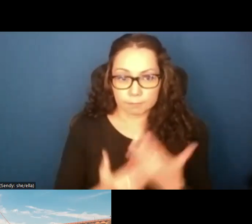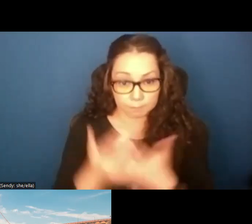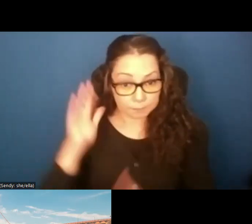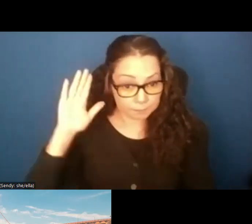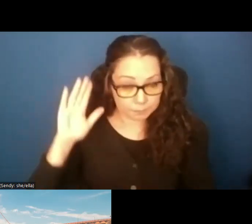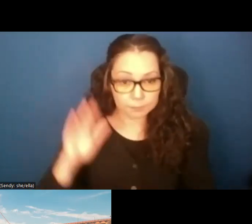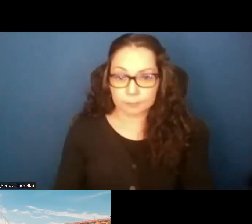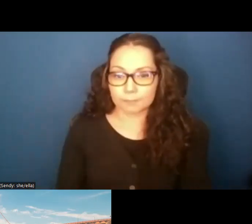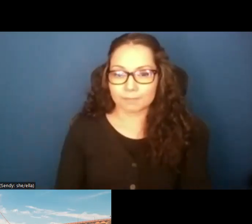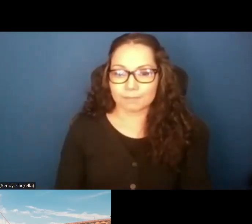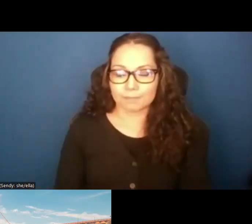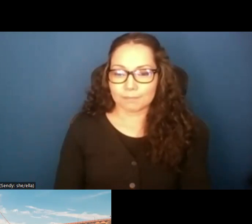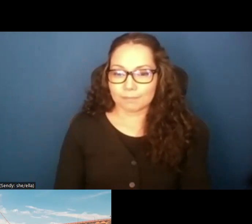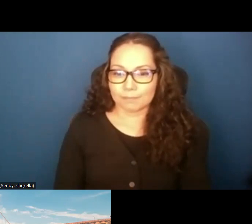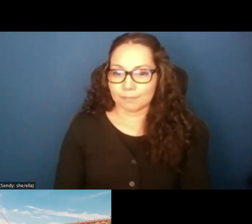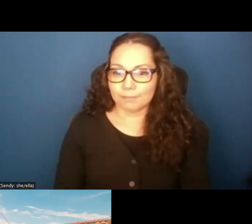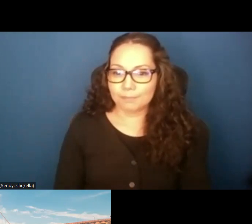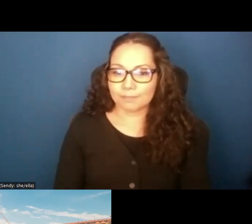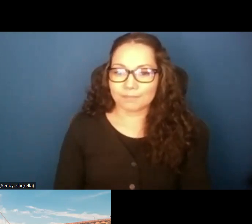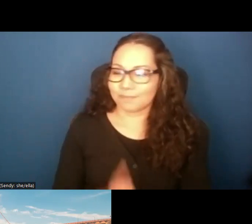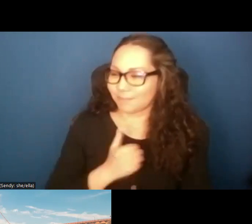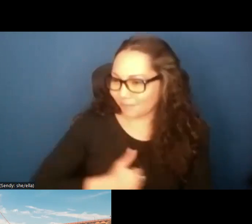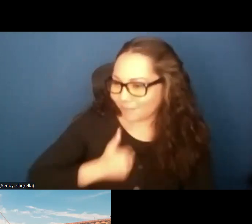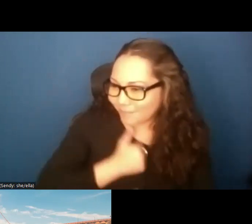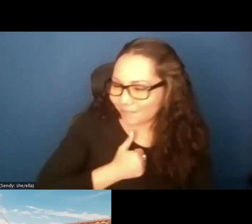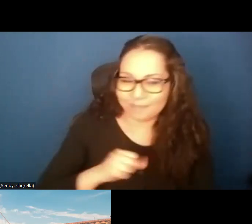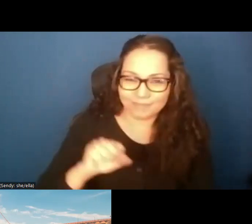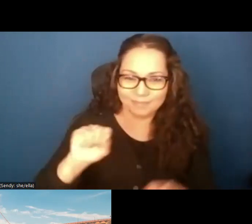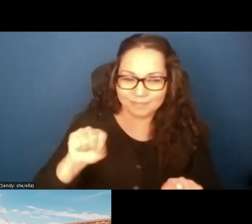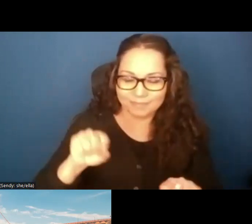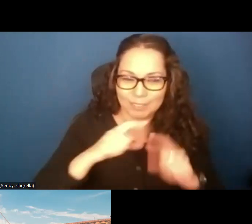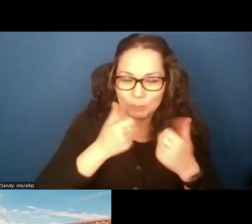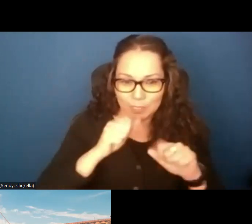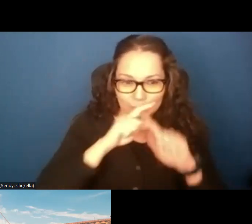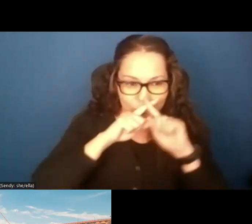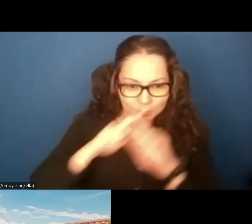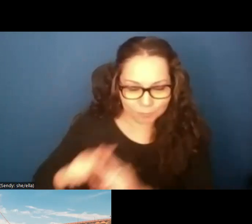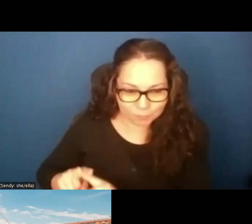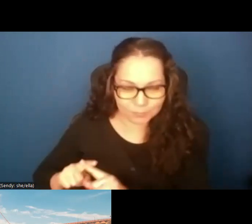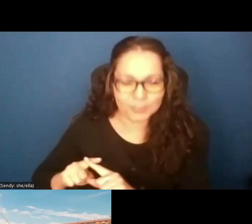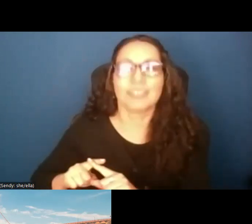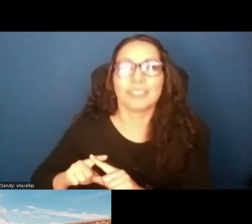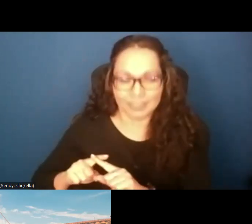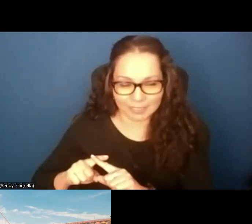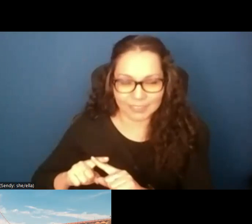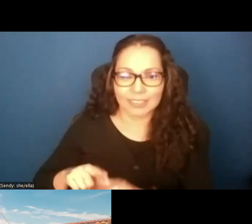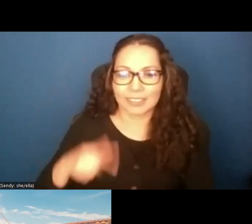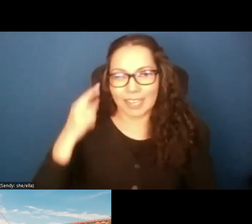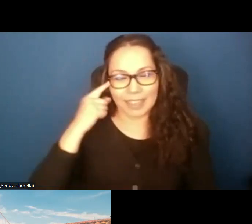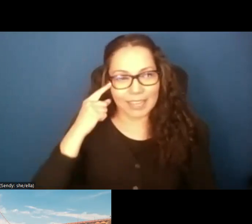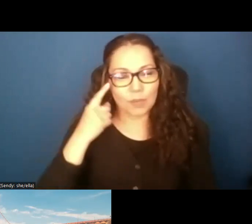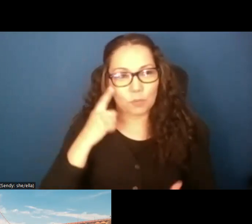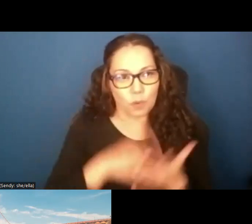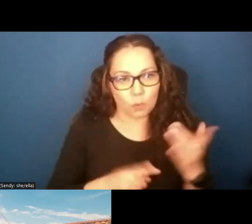I'm sorry. can get off of mute. Hi. No problem. I just wanted to follow up, and I think part of what was happening